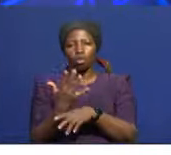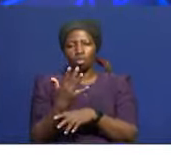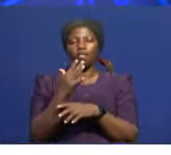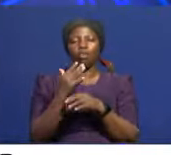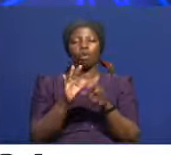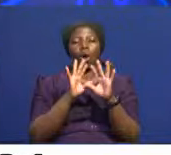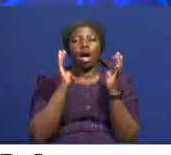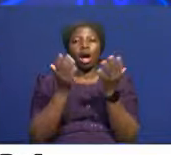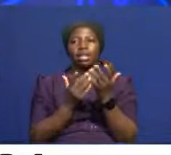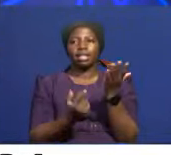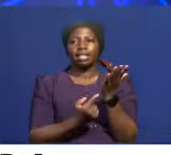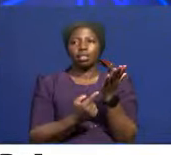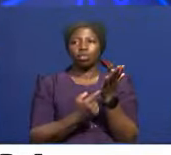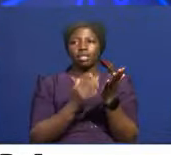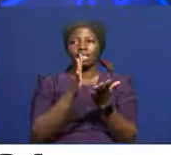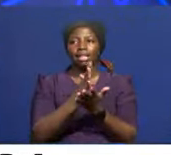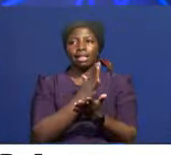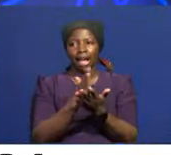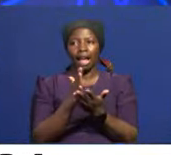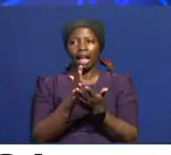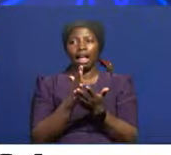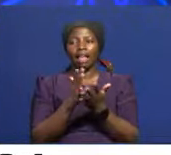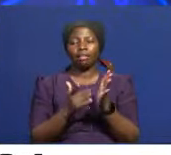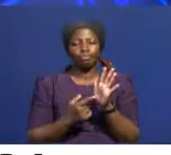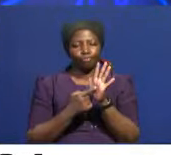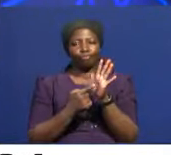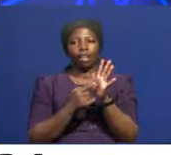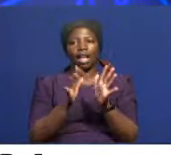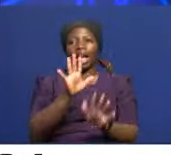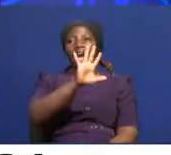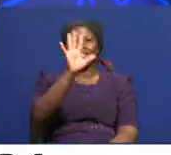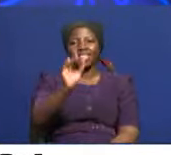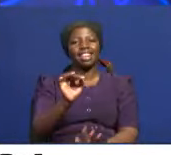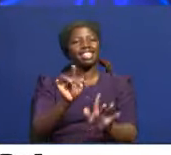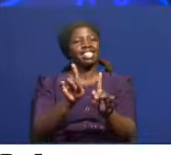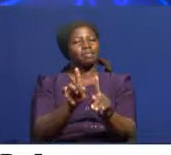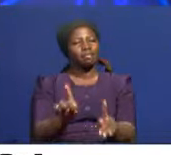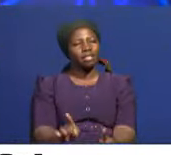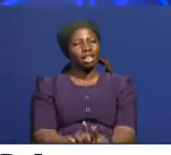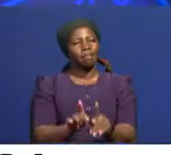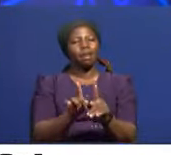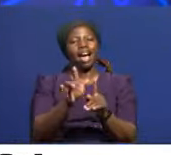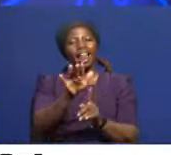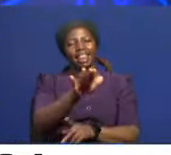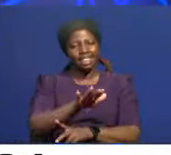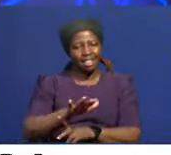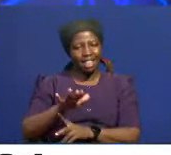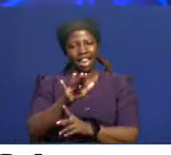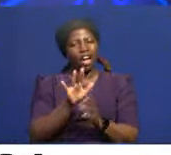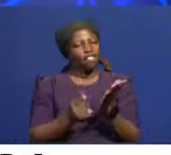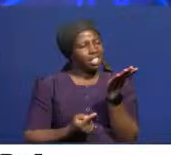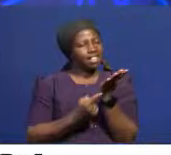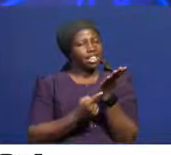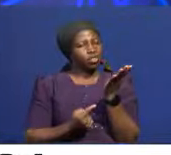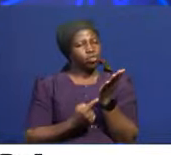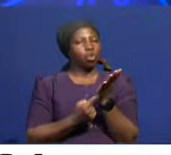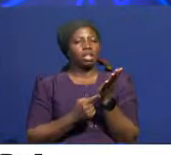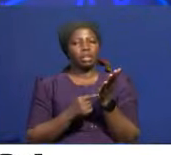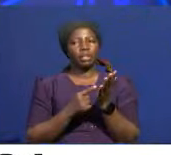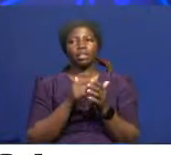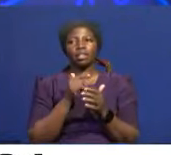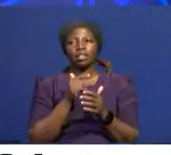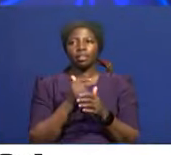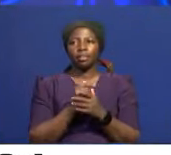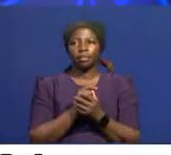technology sector, marking out Africa as an indispensable hub of technological innovation.